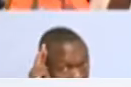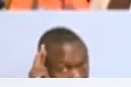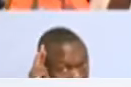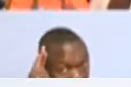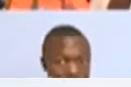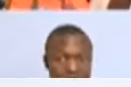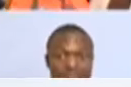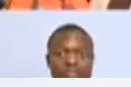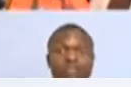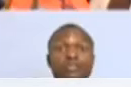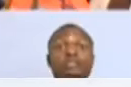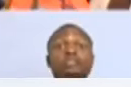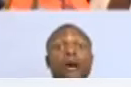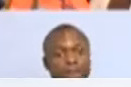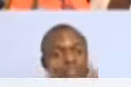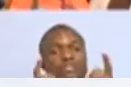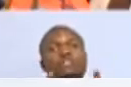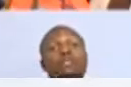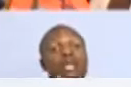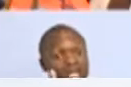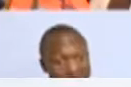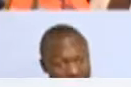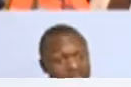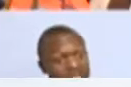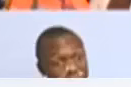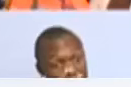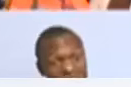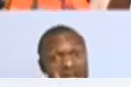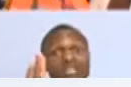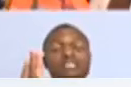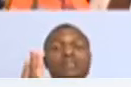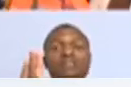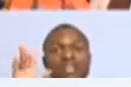district. And here, we are looking at